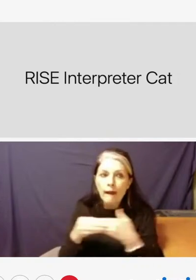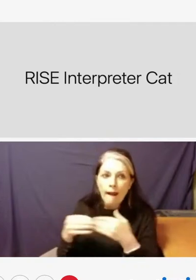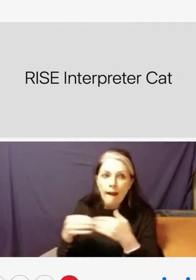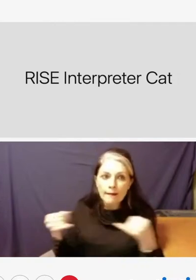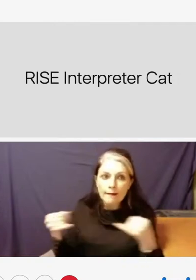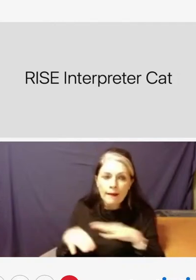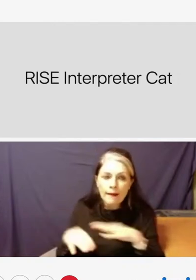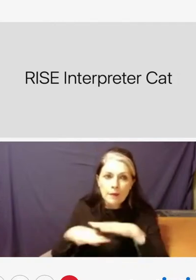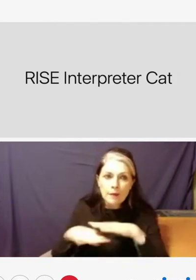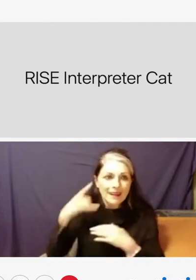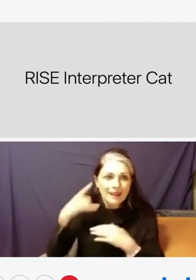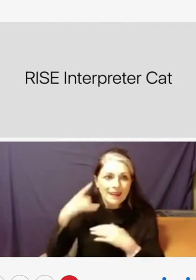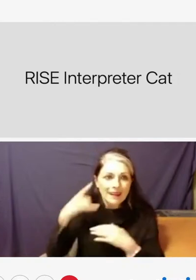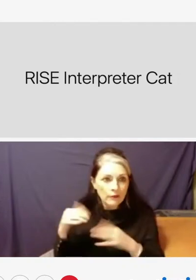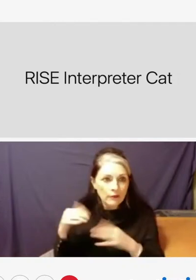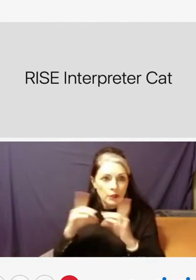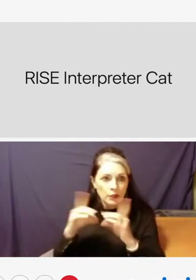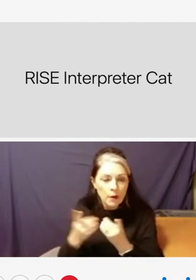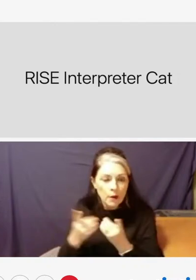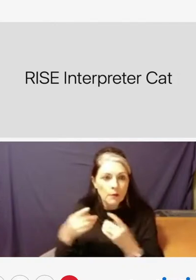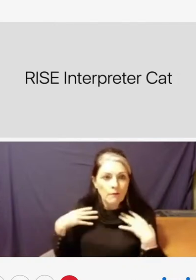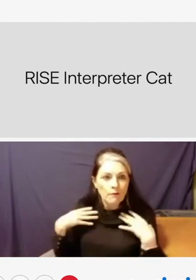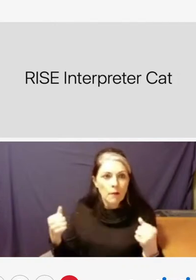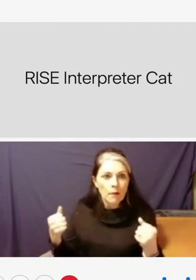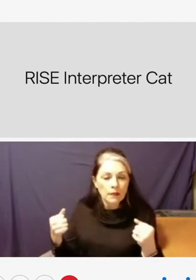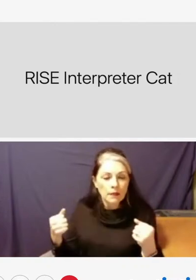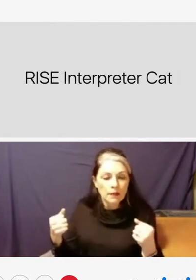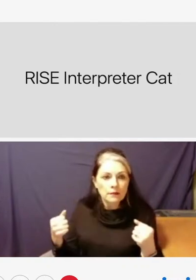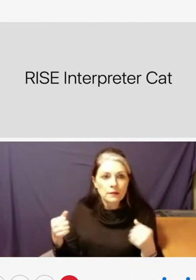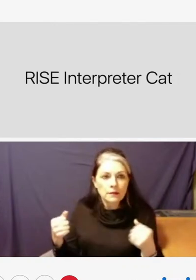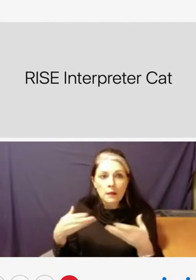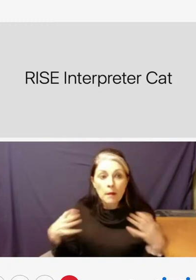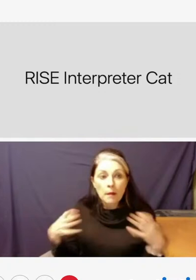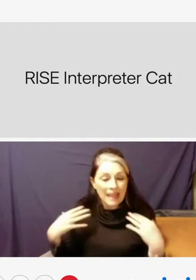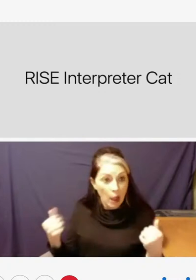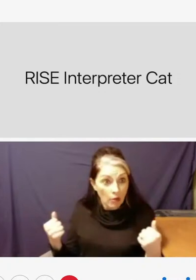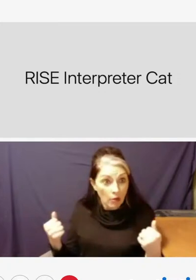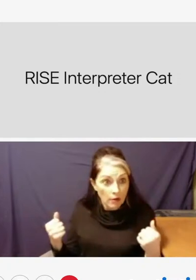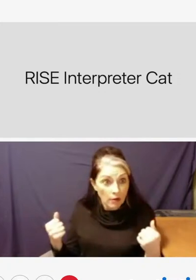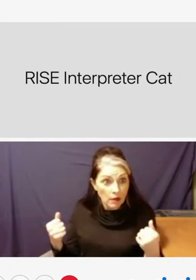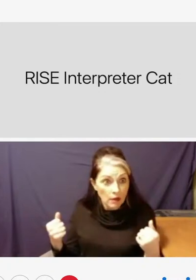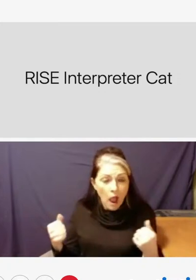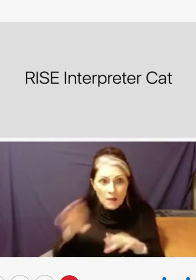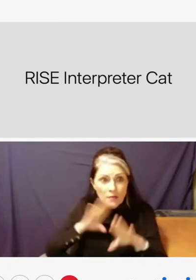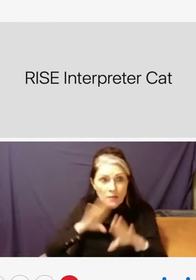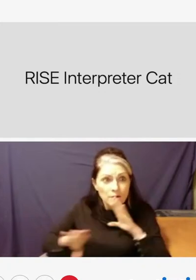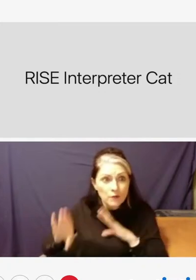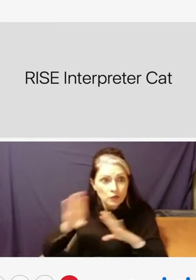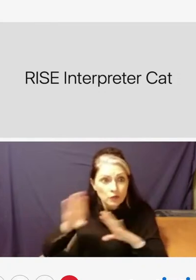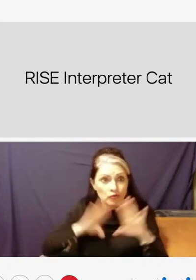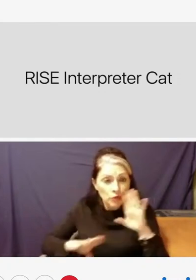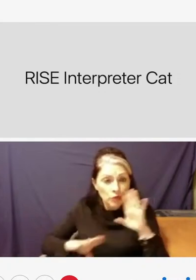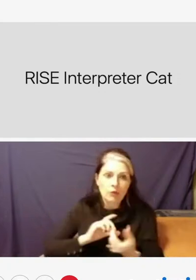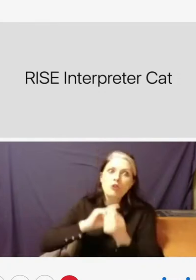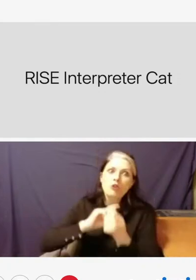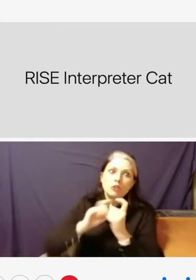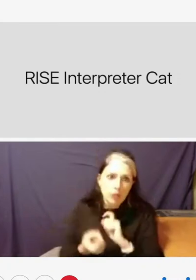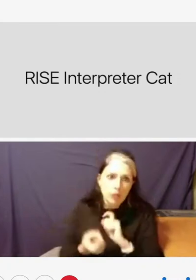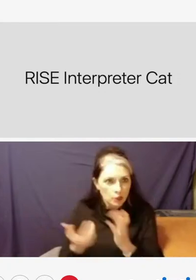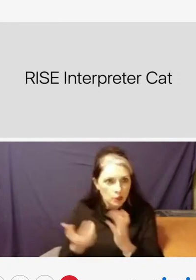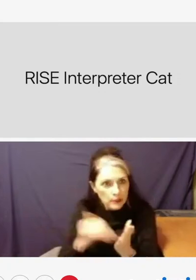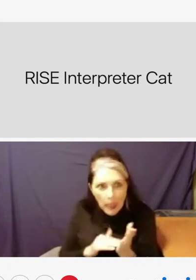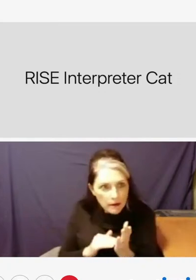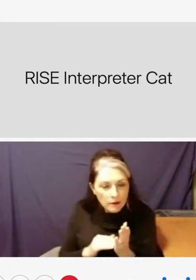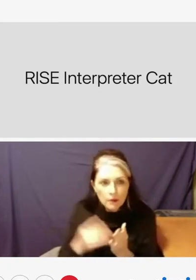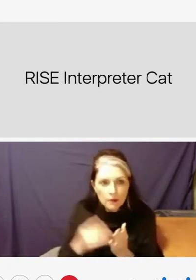of Public Health guidelines so that our our parents because there's a little bit of frustration you know again change again and it is even for us as staff to kind